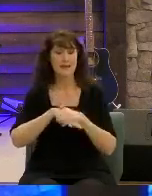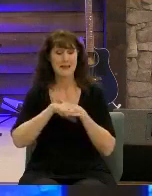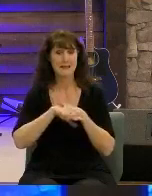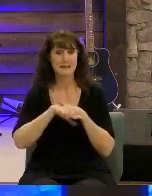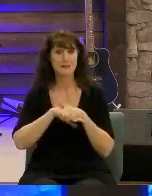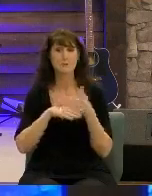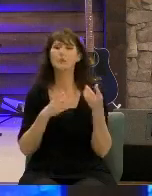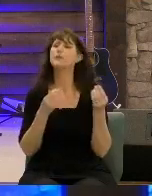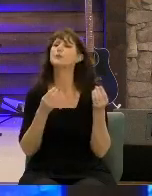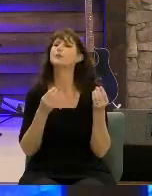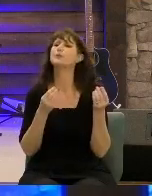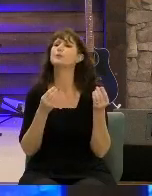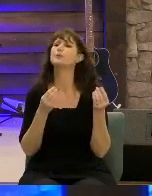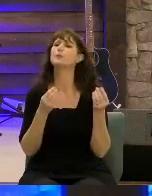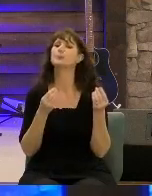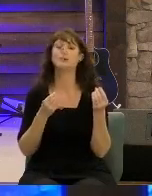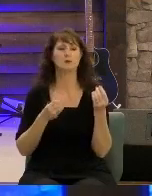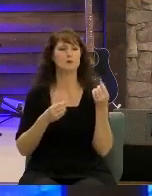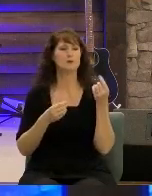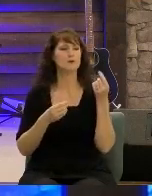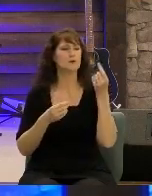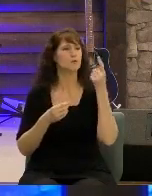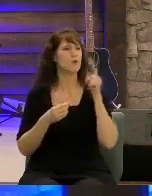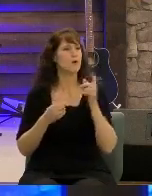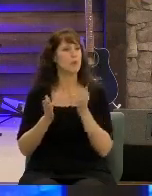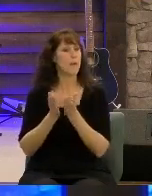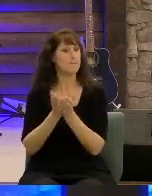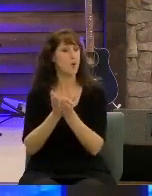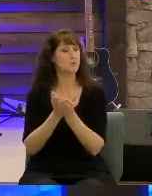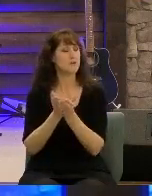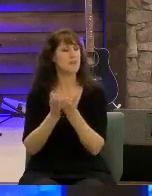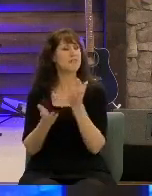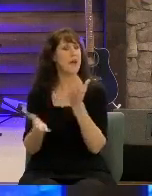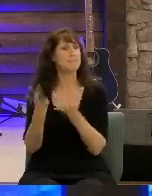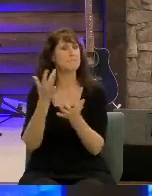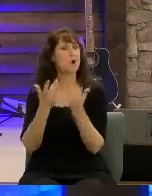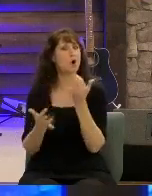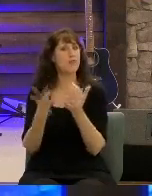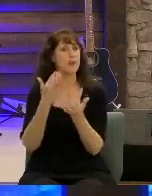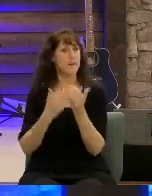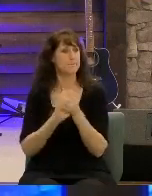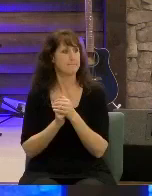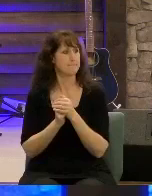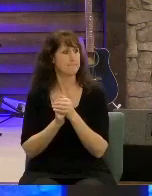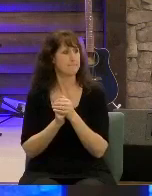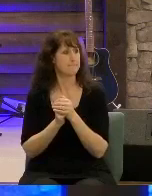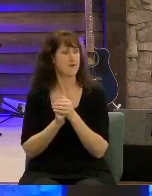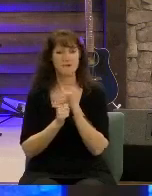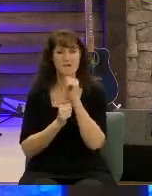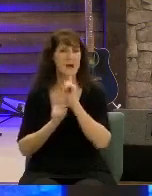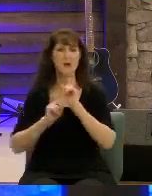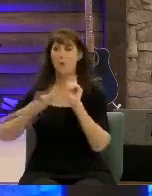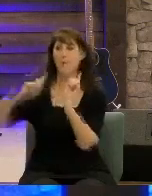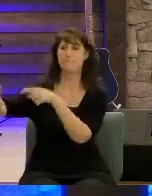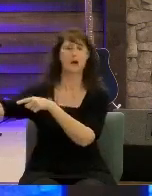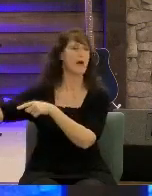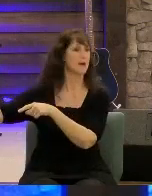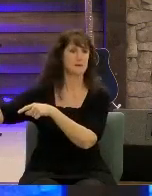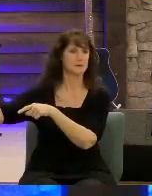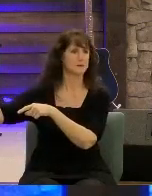know what they did to the boats? They burned them, right? They said, you know, we ain't going back.